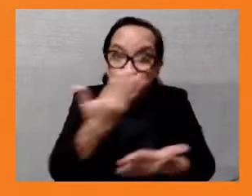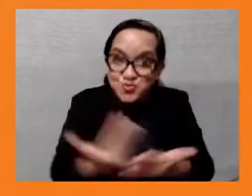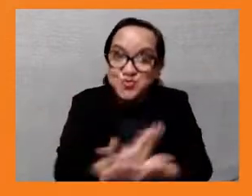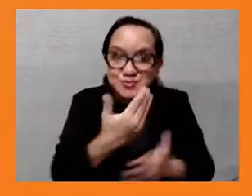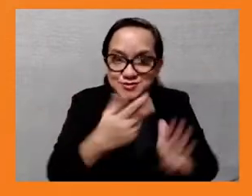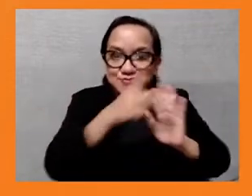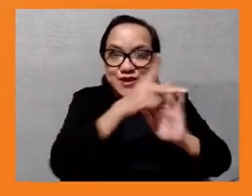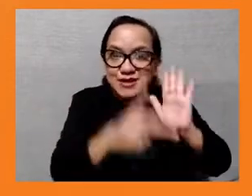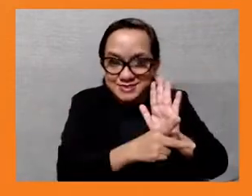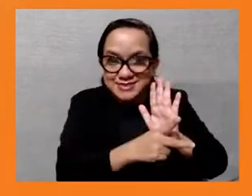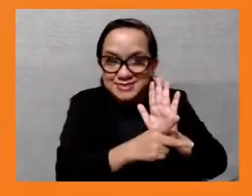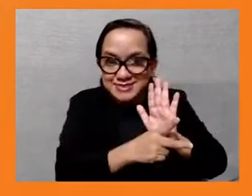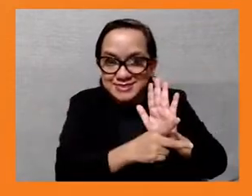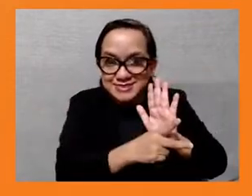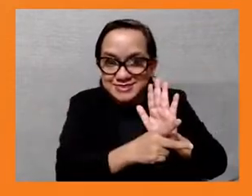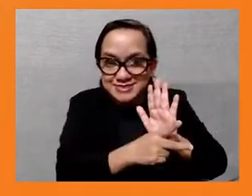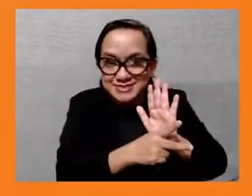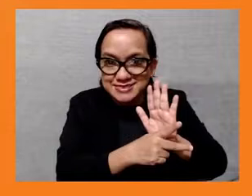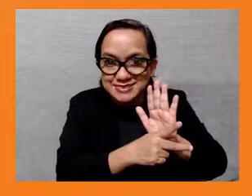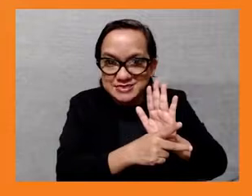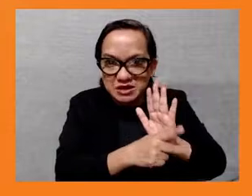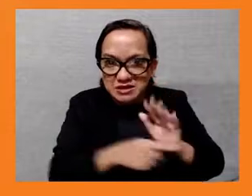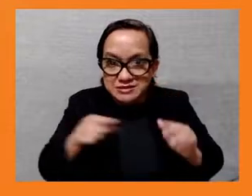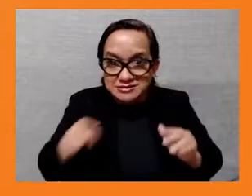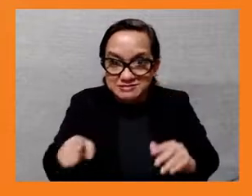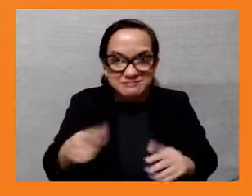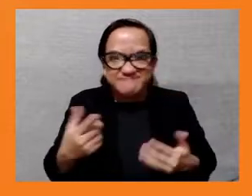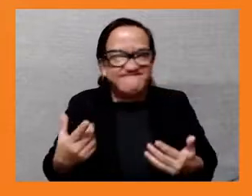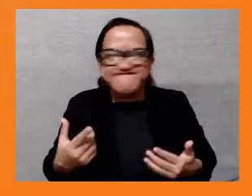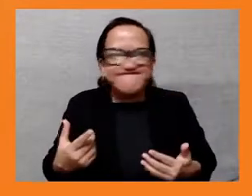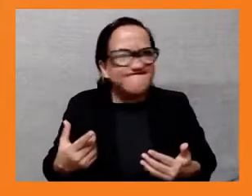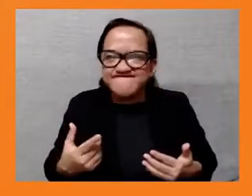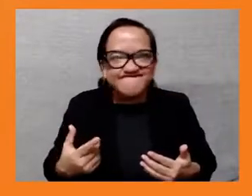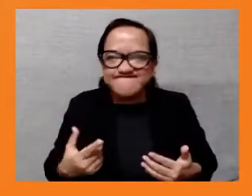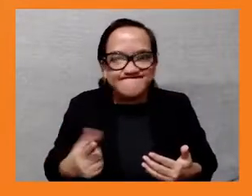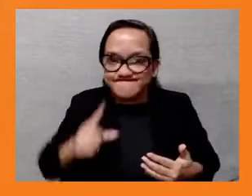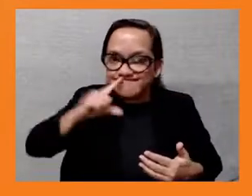not something we ever want to see. And I think there's a lot of